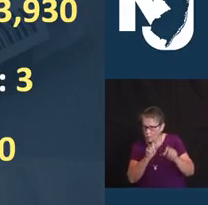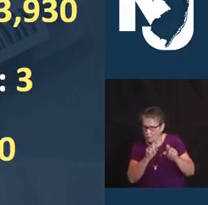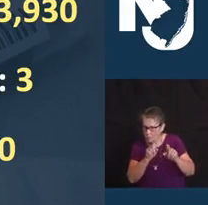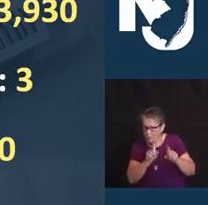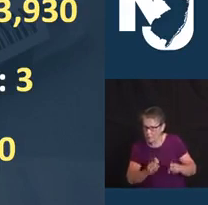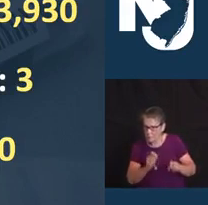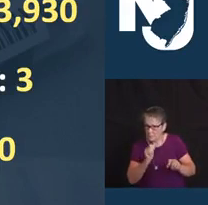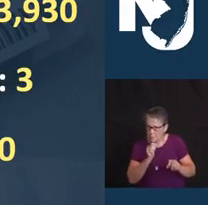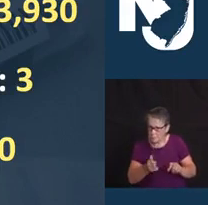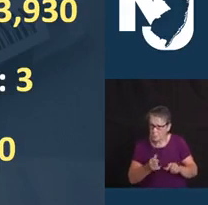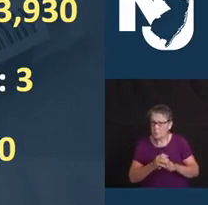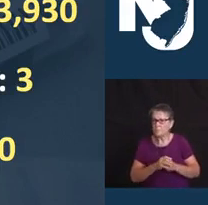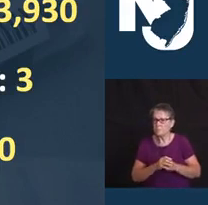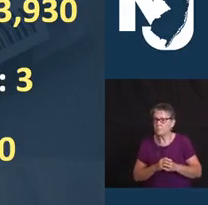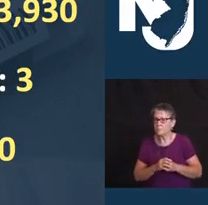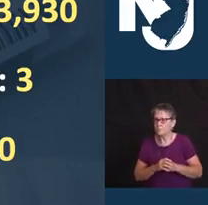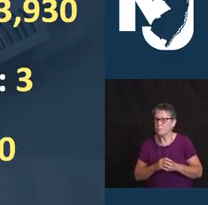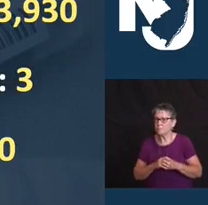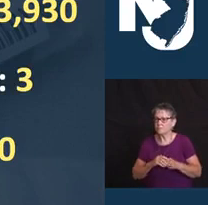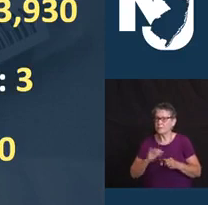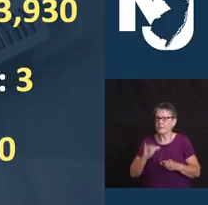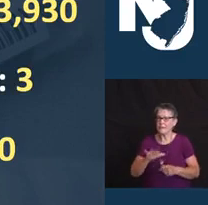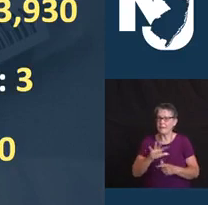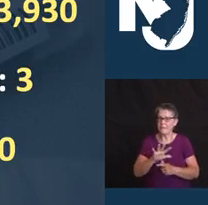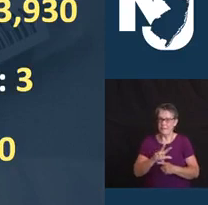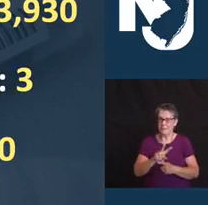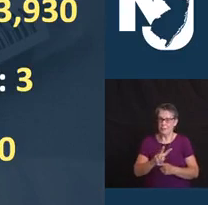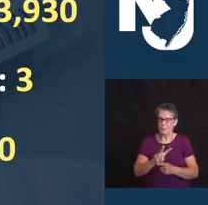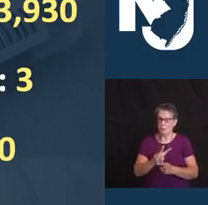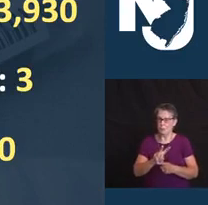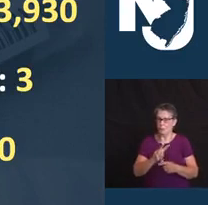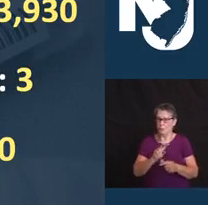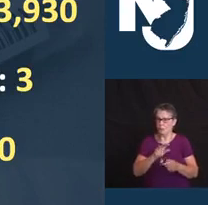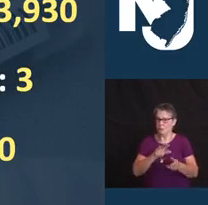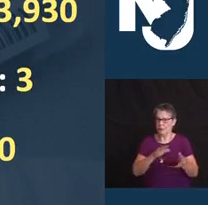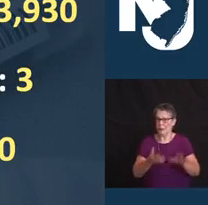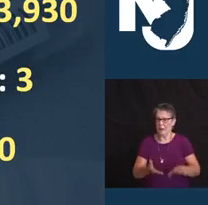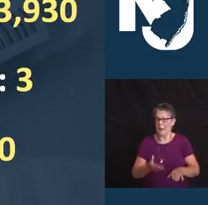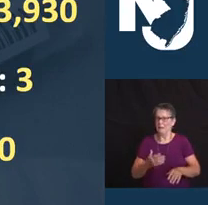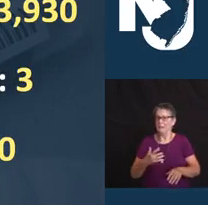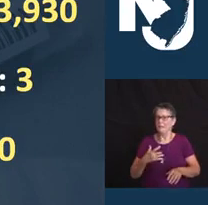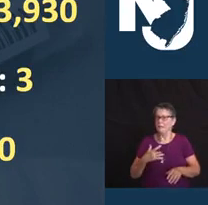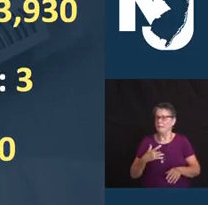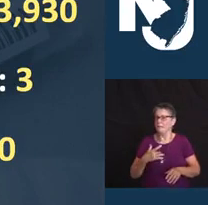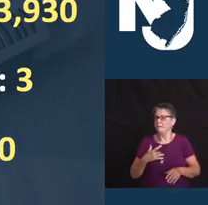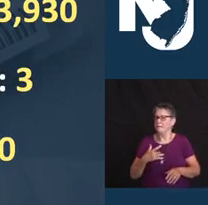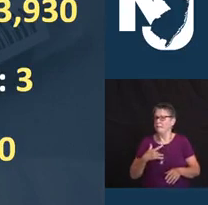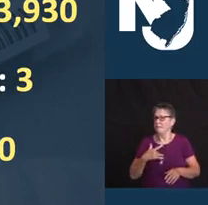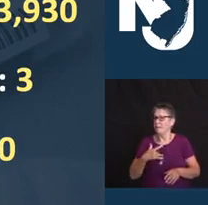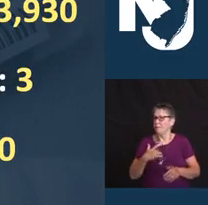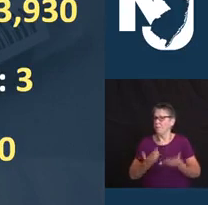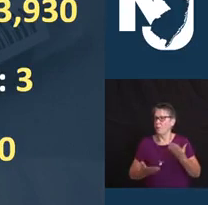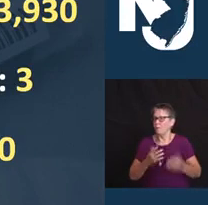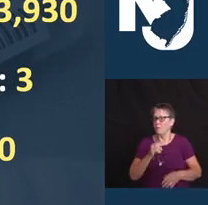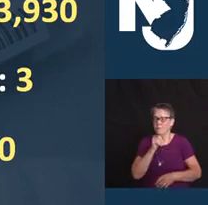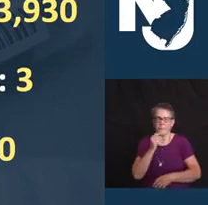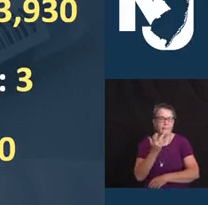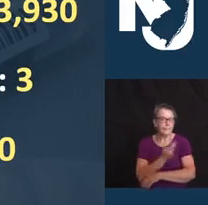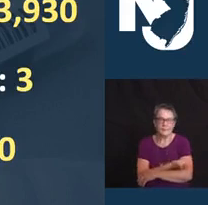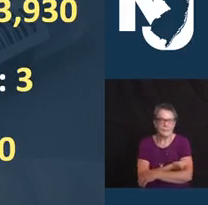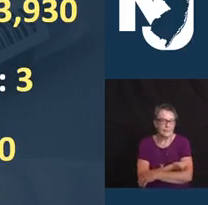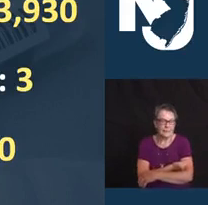are very likely to be almost exclusively, if not exclusively, folks who are either unvaccinated or not fully